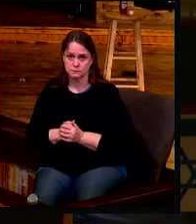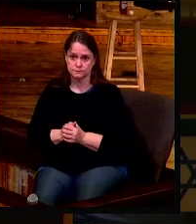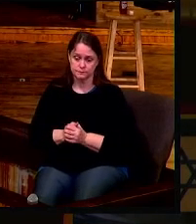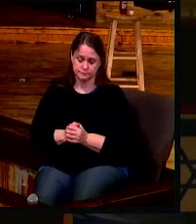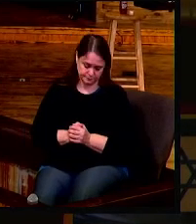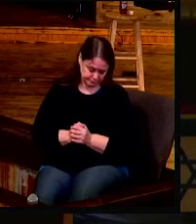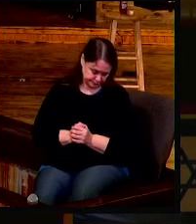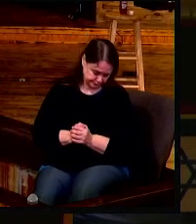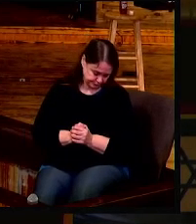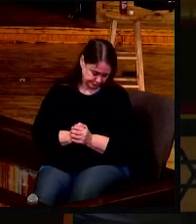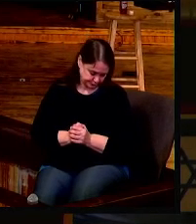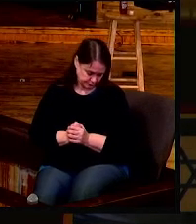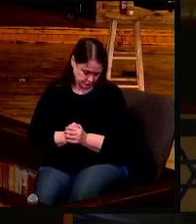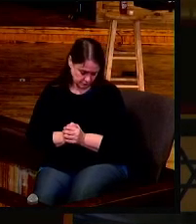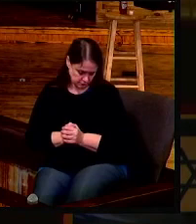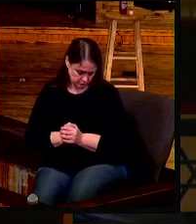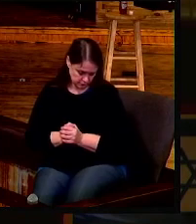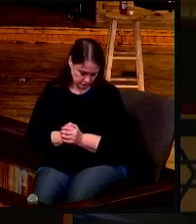enough.